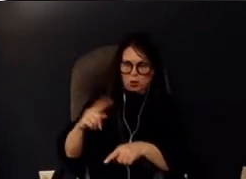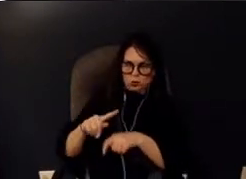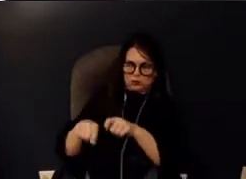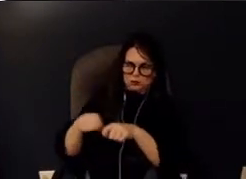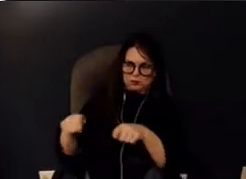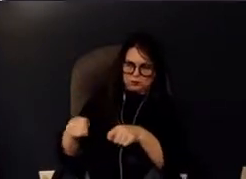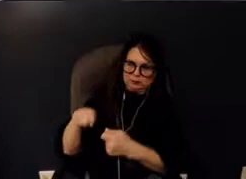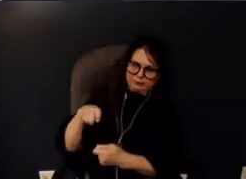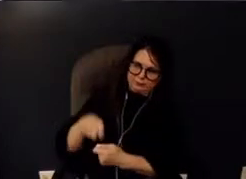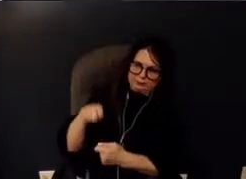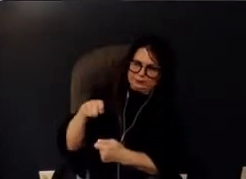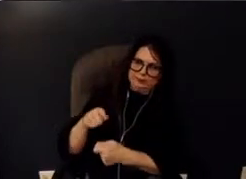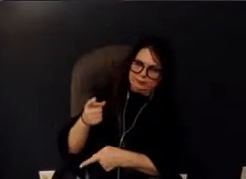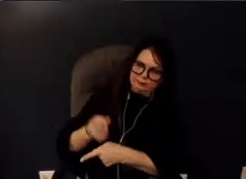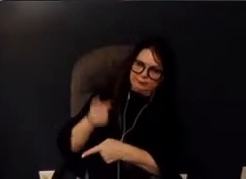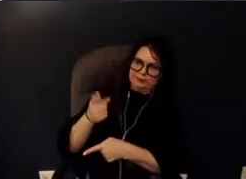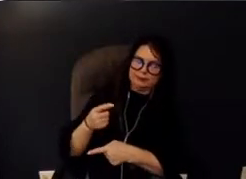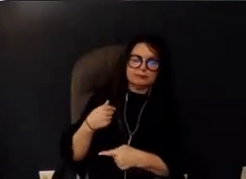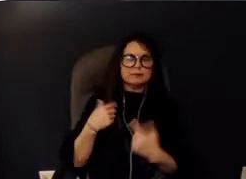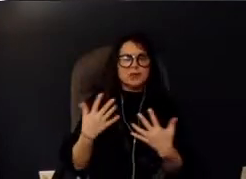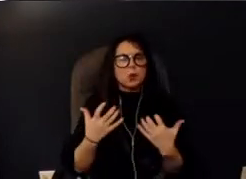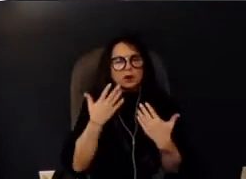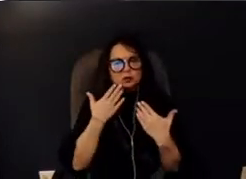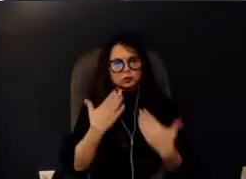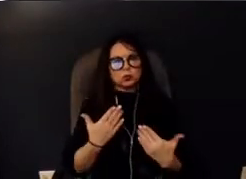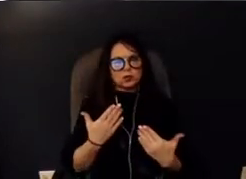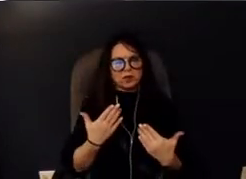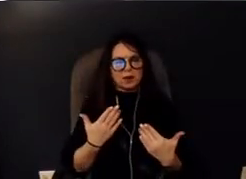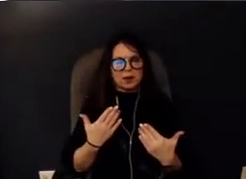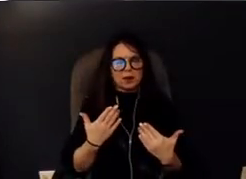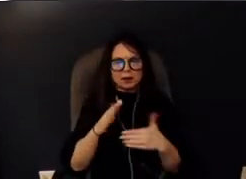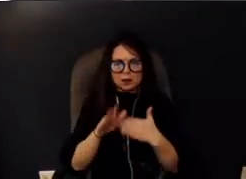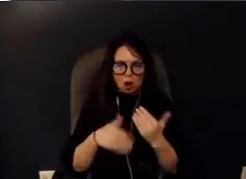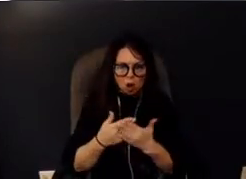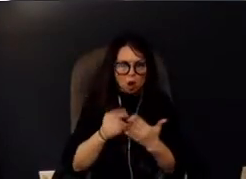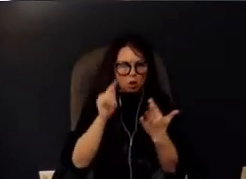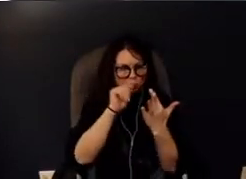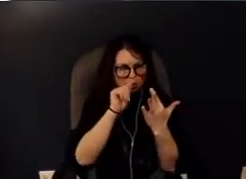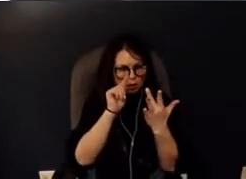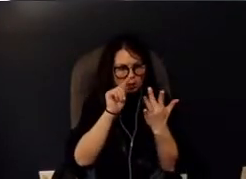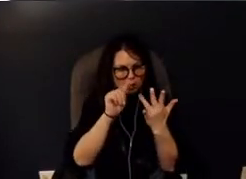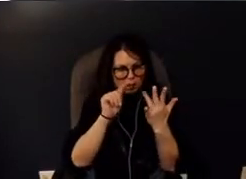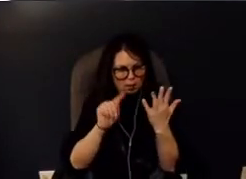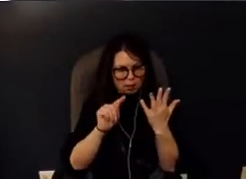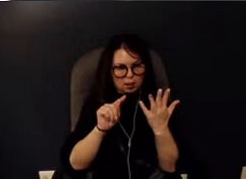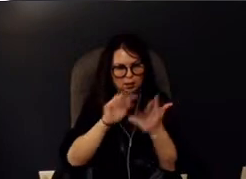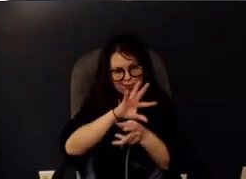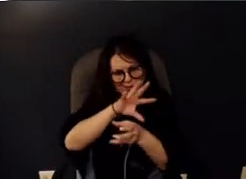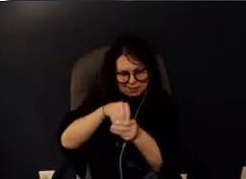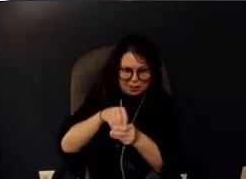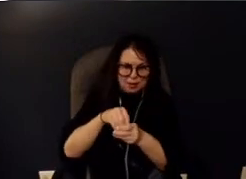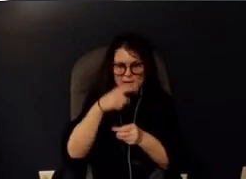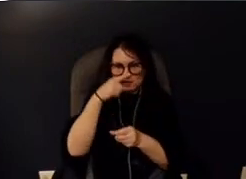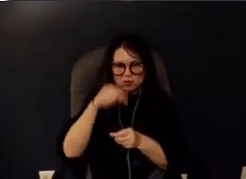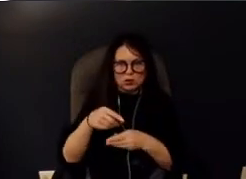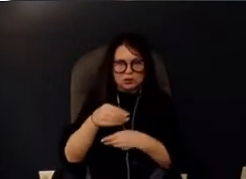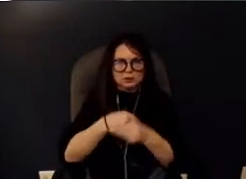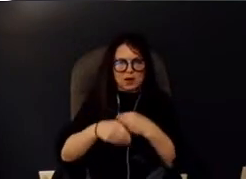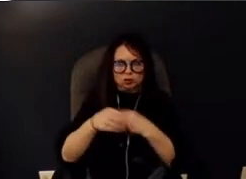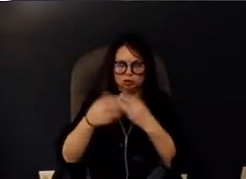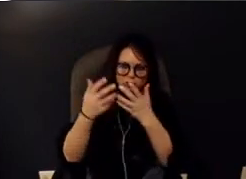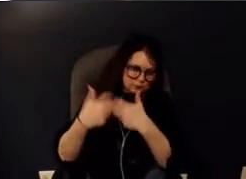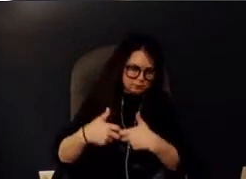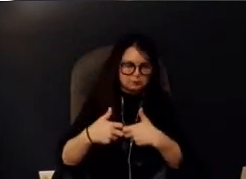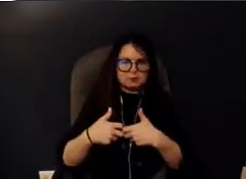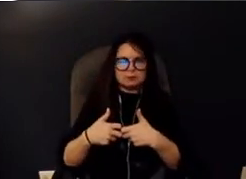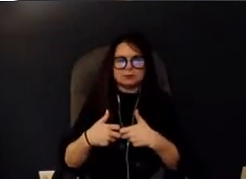thank all of the pieces that go into making this budget work, especially this year. I want to show that